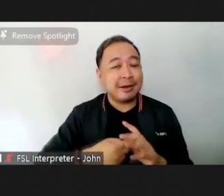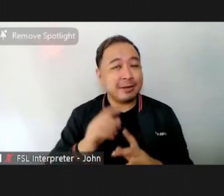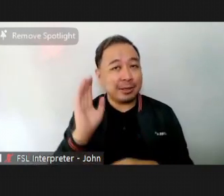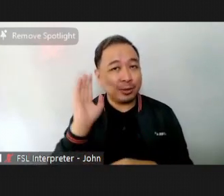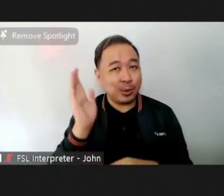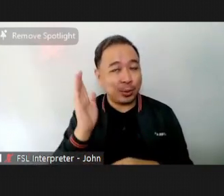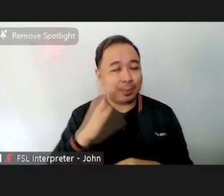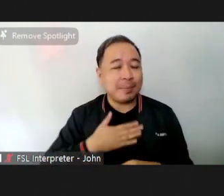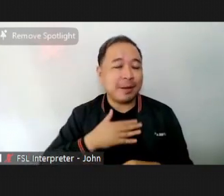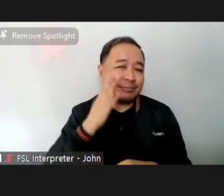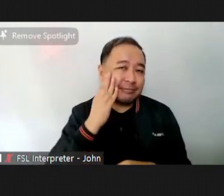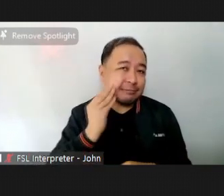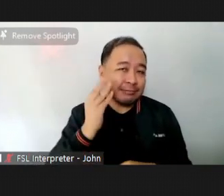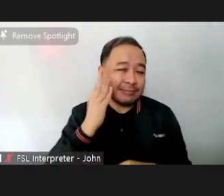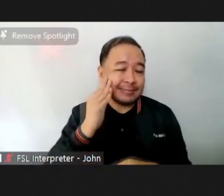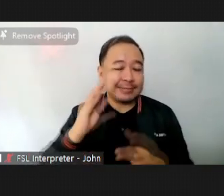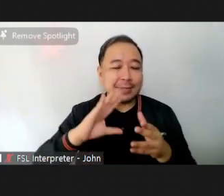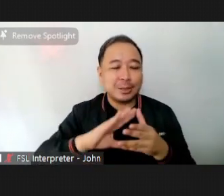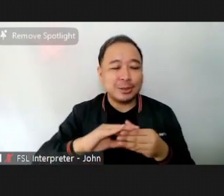of mine.